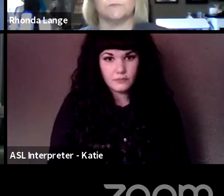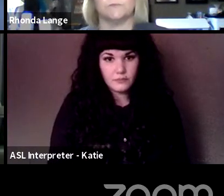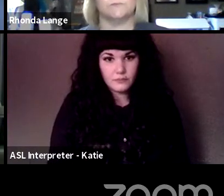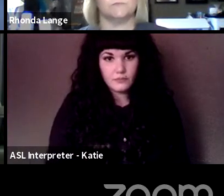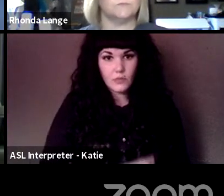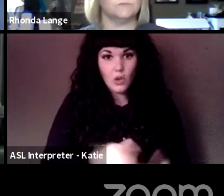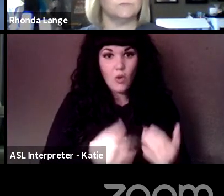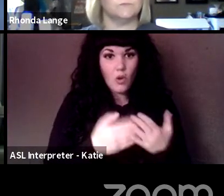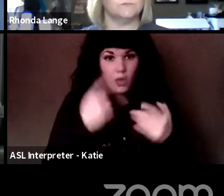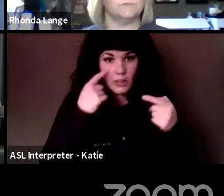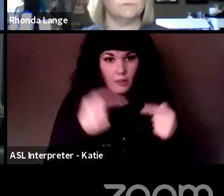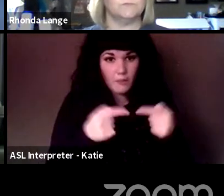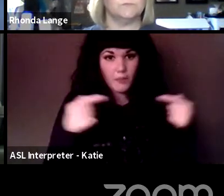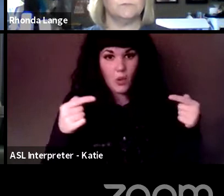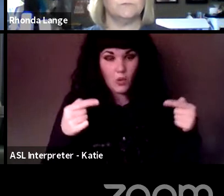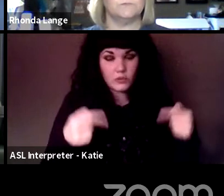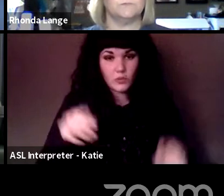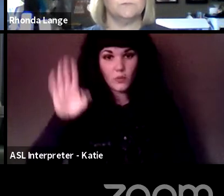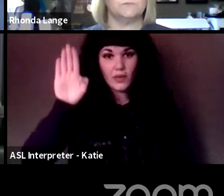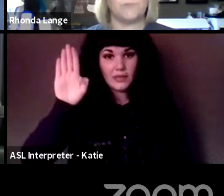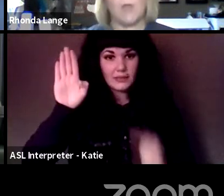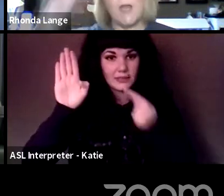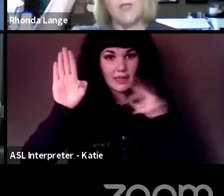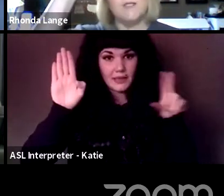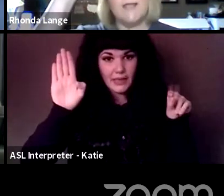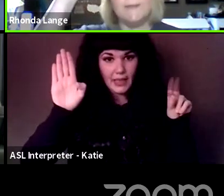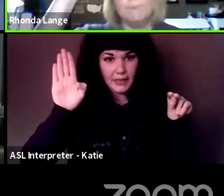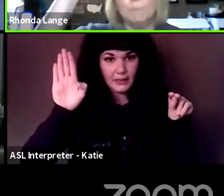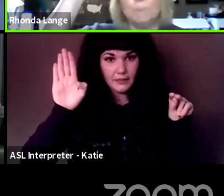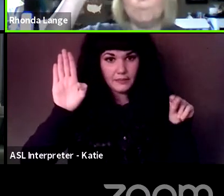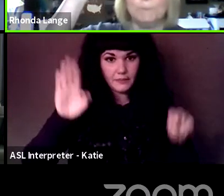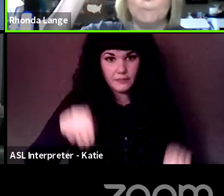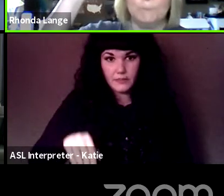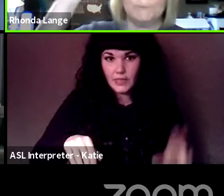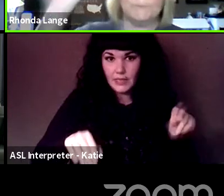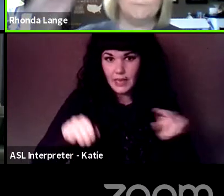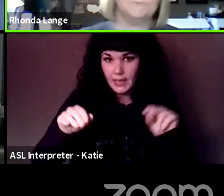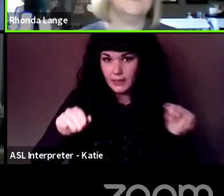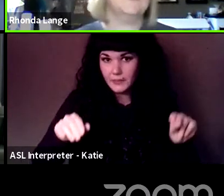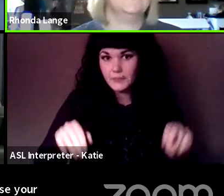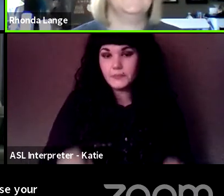All those opposed, please raise your hand and say nay. Nay. Nay.